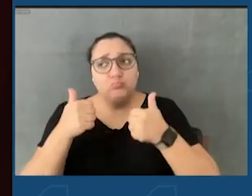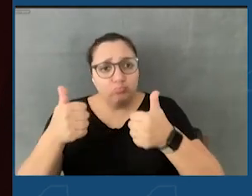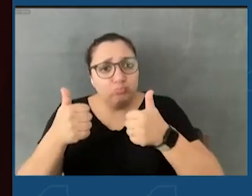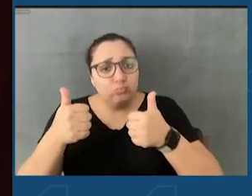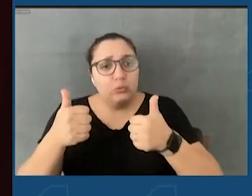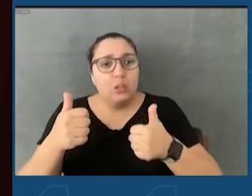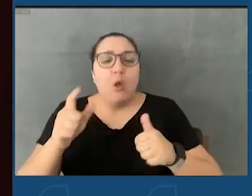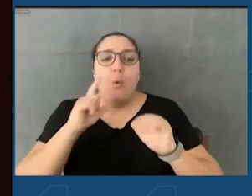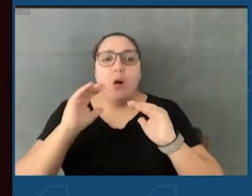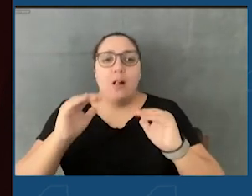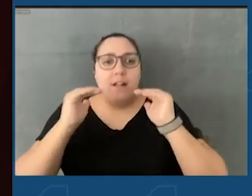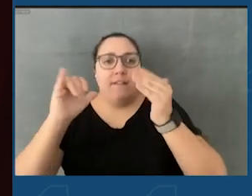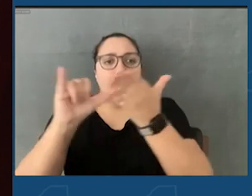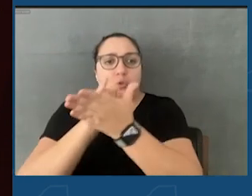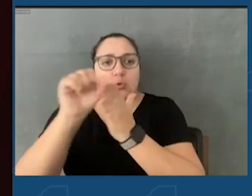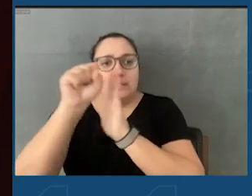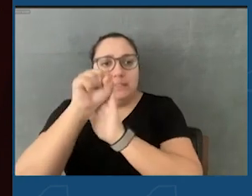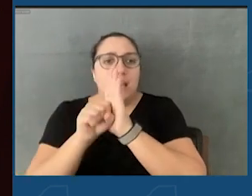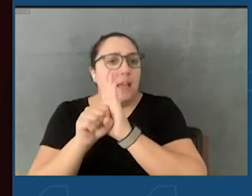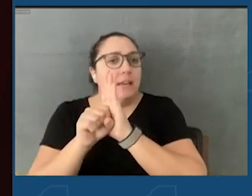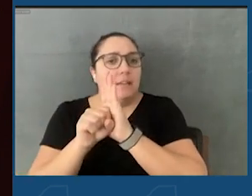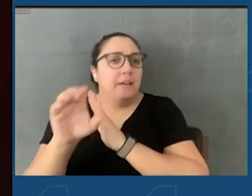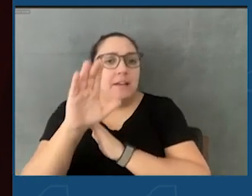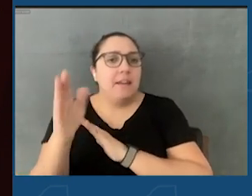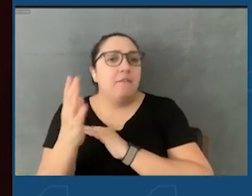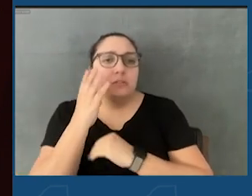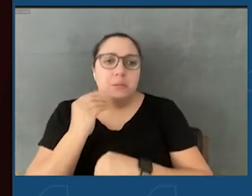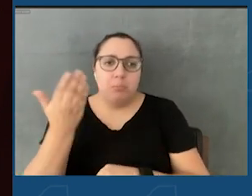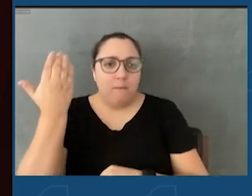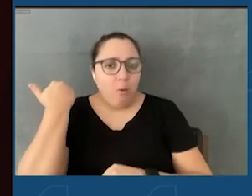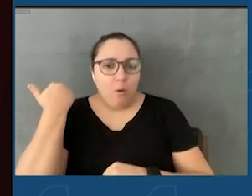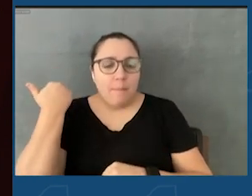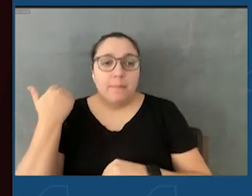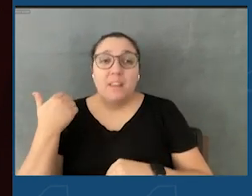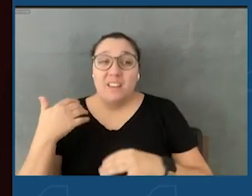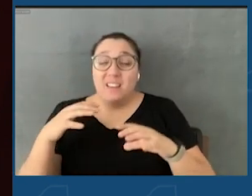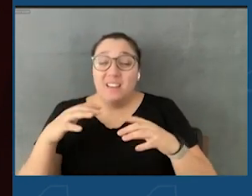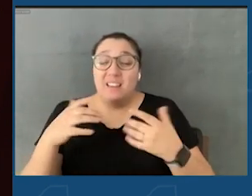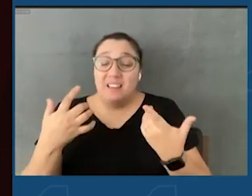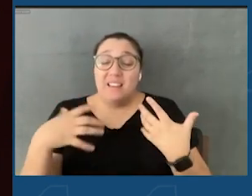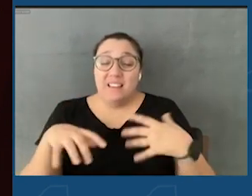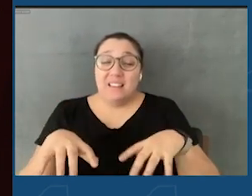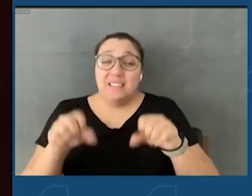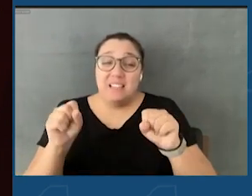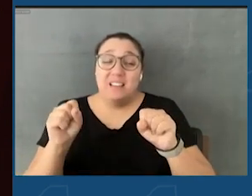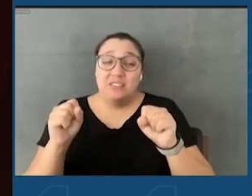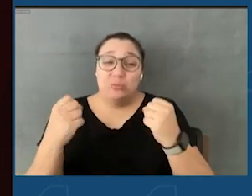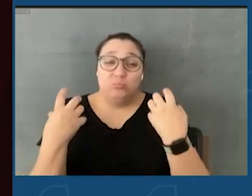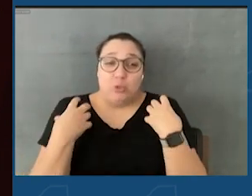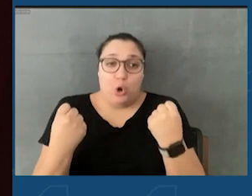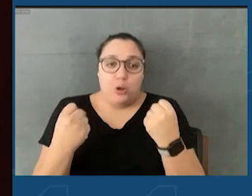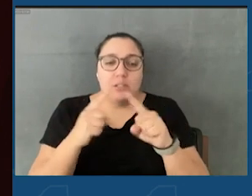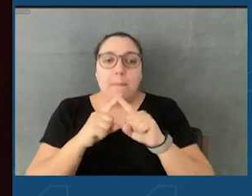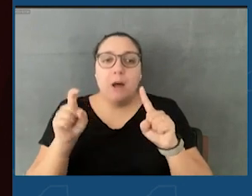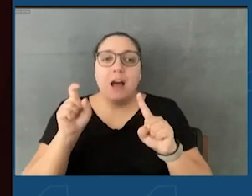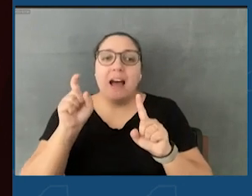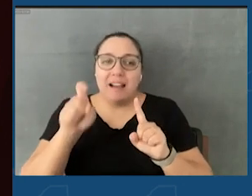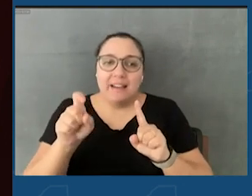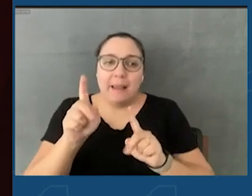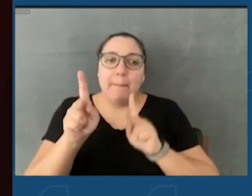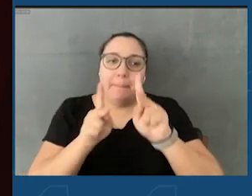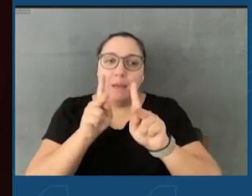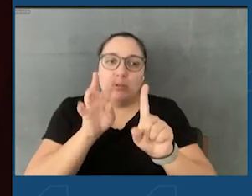like we've never could have before. And it does take courage, but also takes an army of support behind me. And I'm looking at a room full of